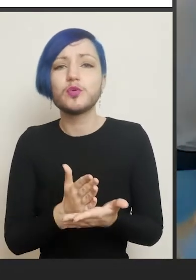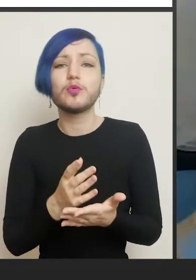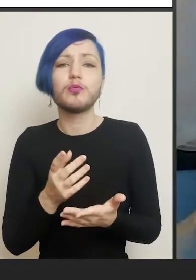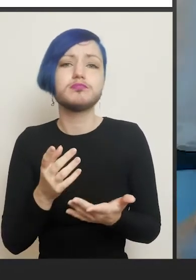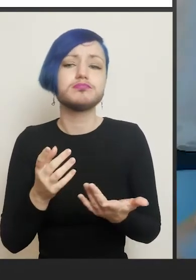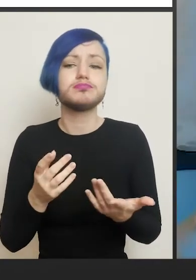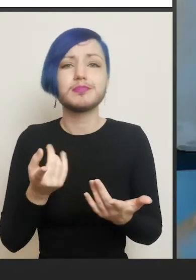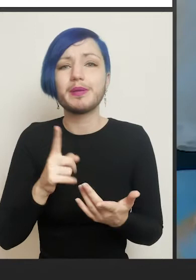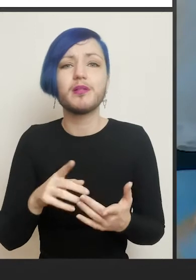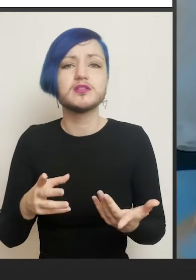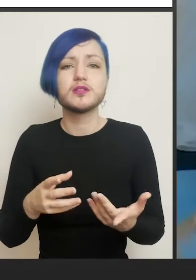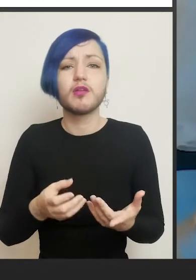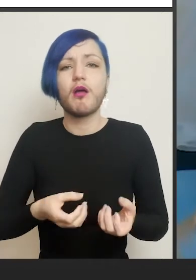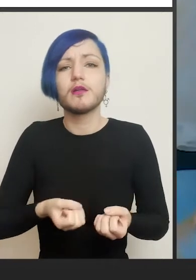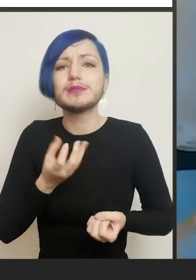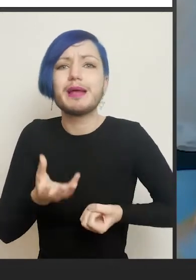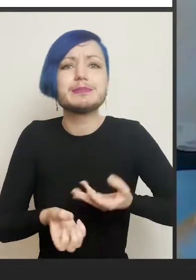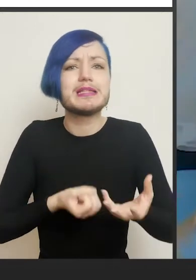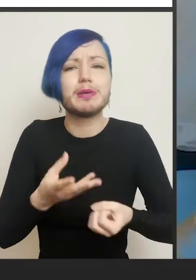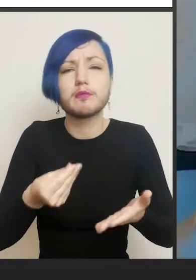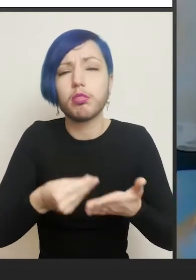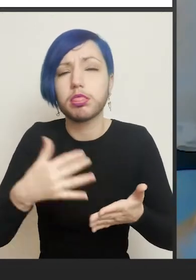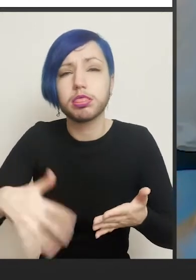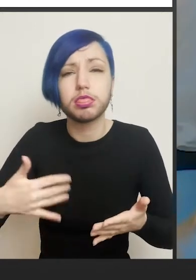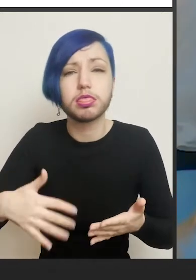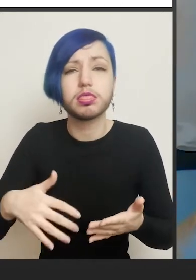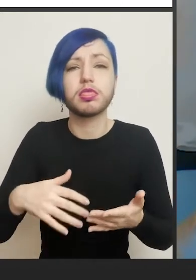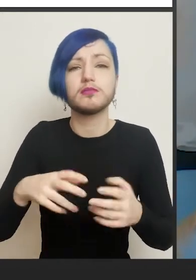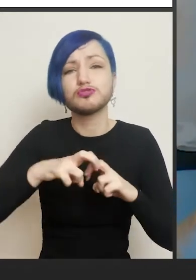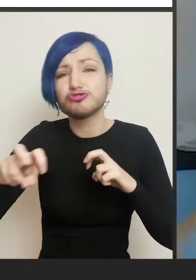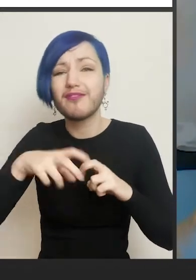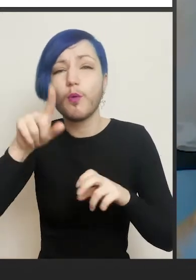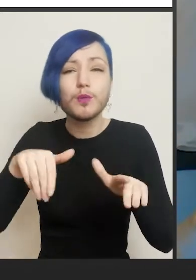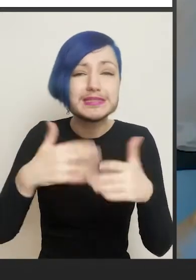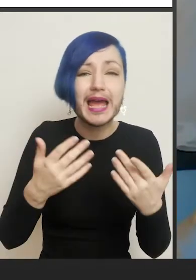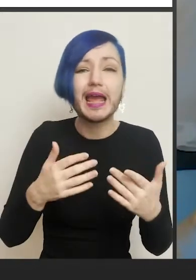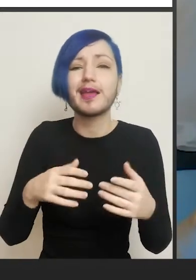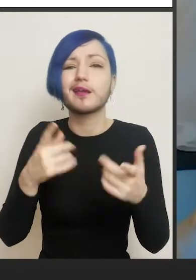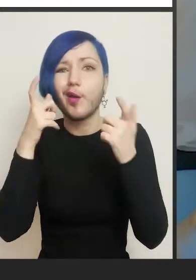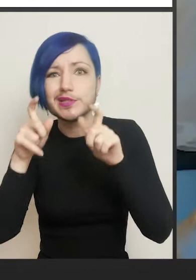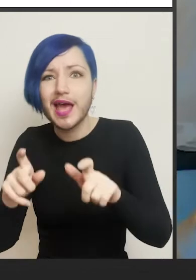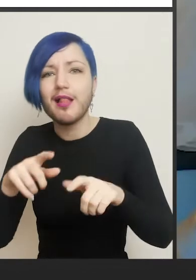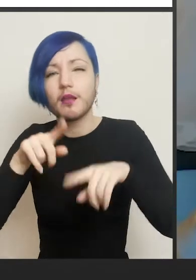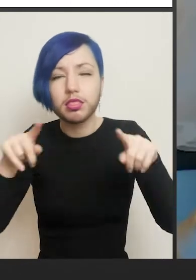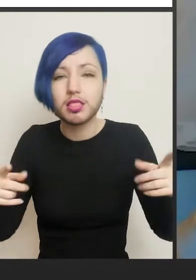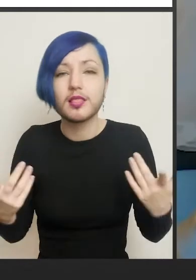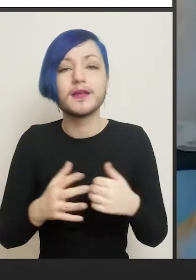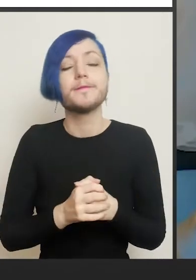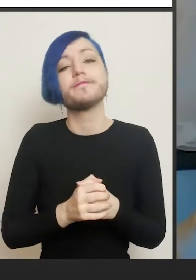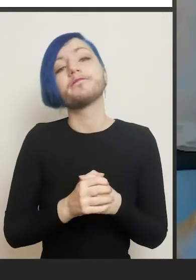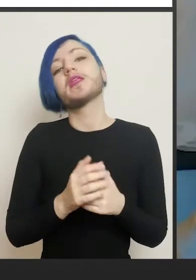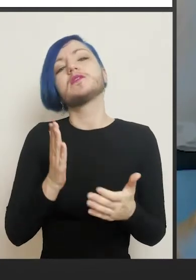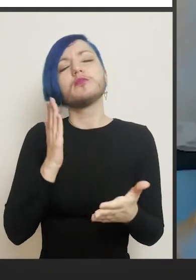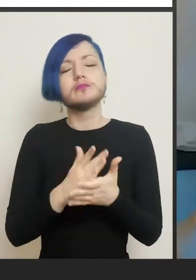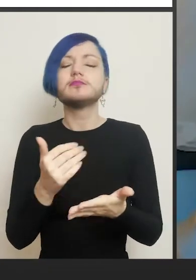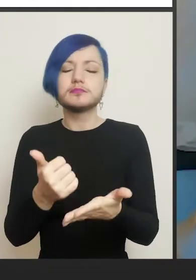aren't, you know, spending a fortune travelling and all day travelling and God knows what, staying overnight and everything. So yeah, this has been